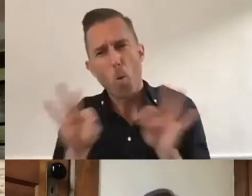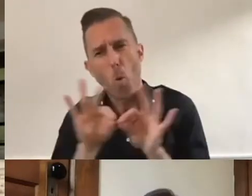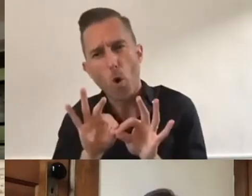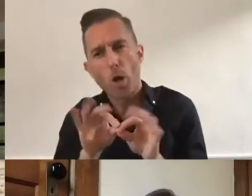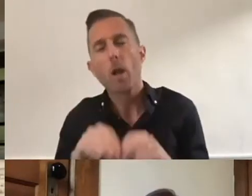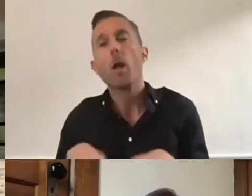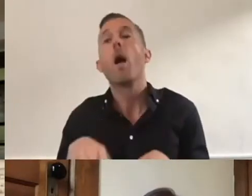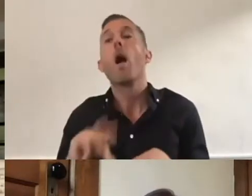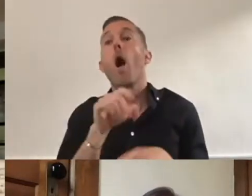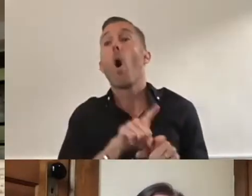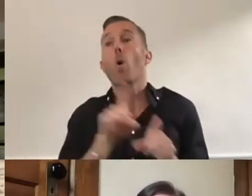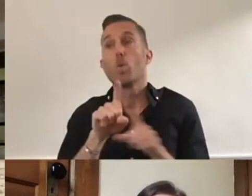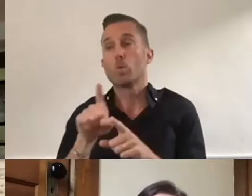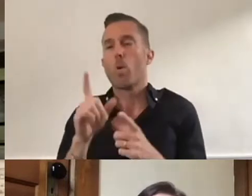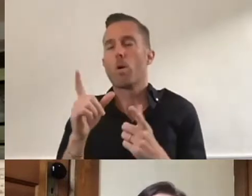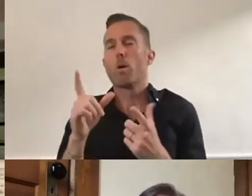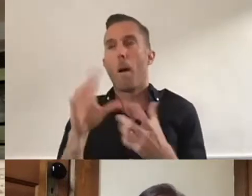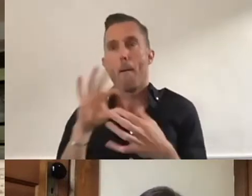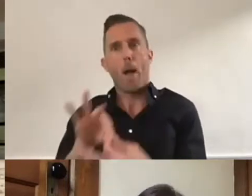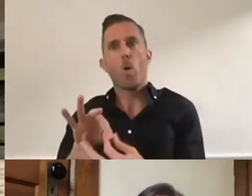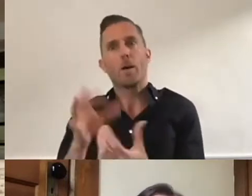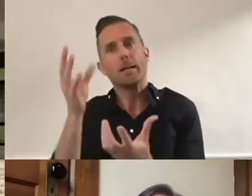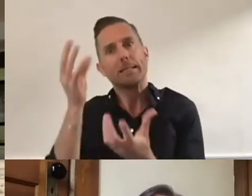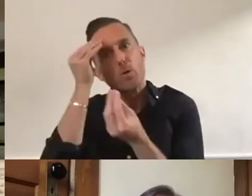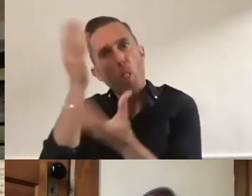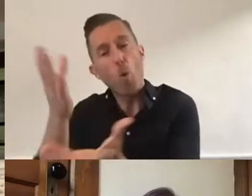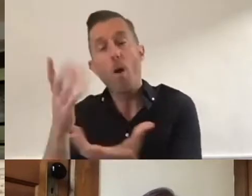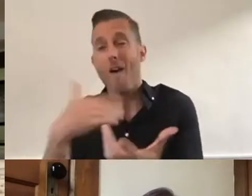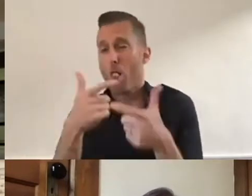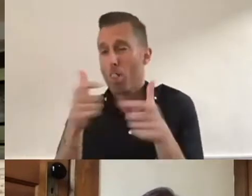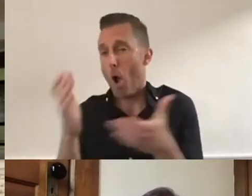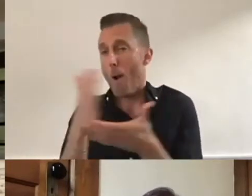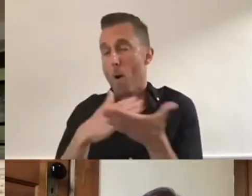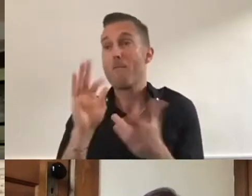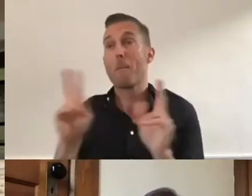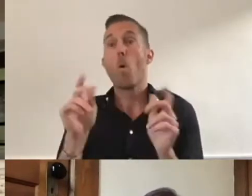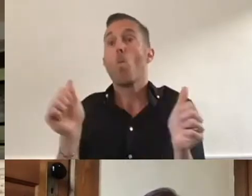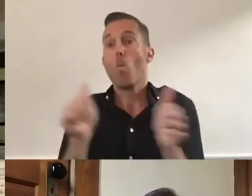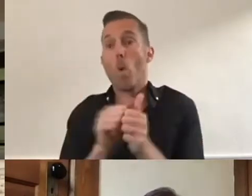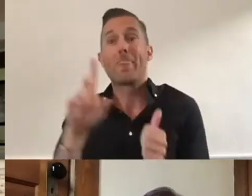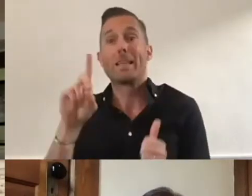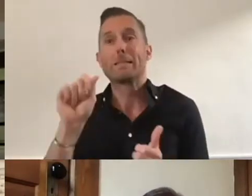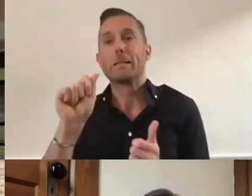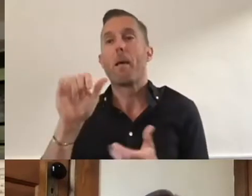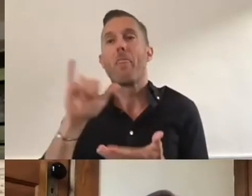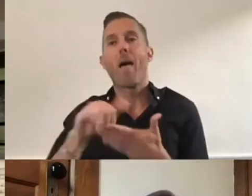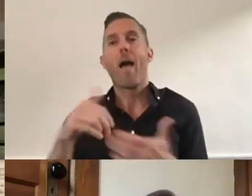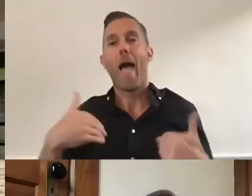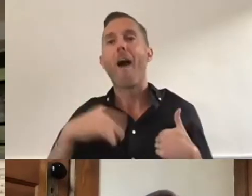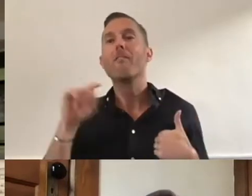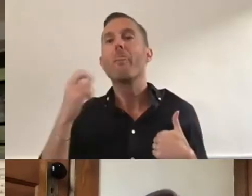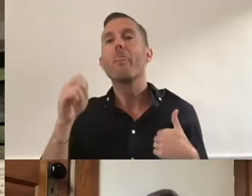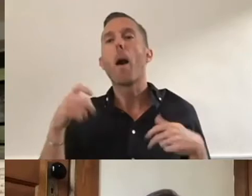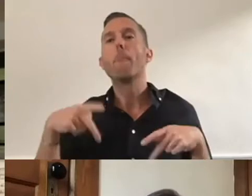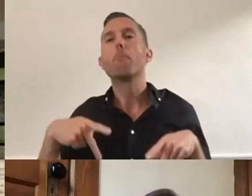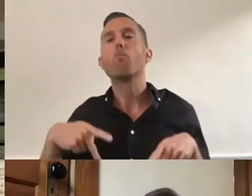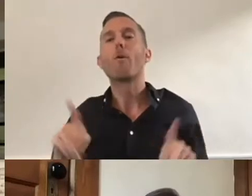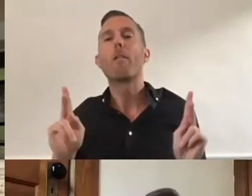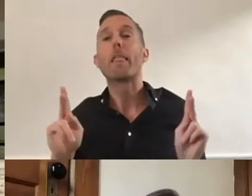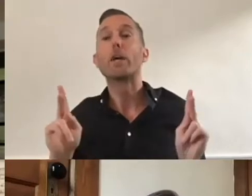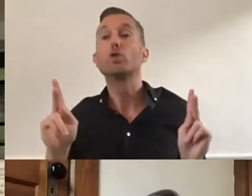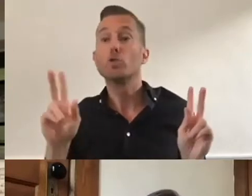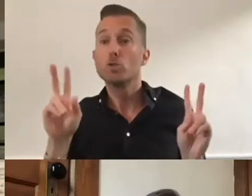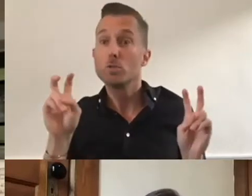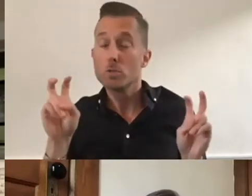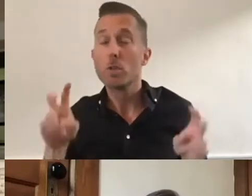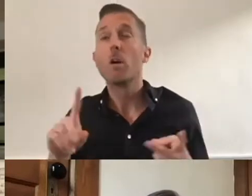disclosure, there is a large portion of people with disabilities who have the privilege, luxury,